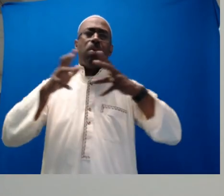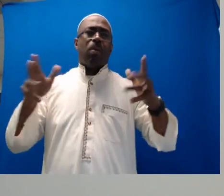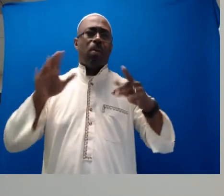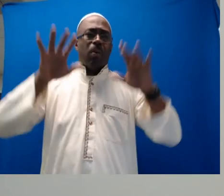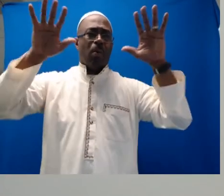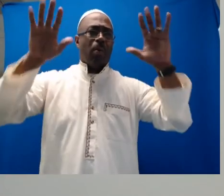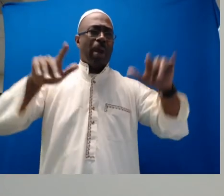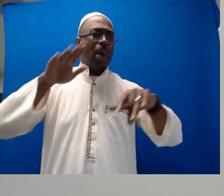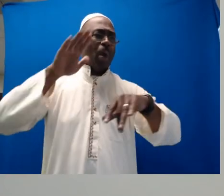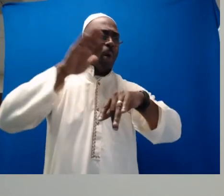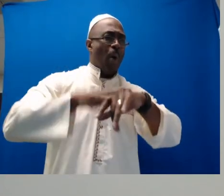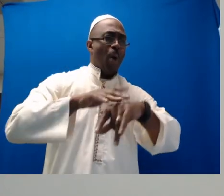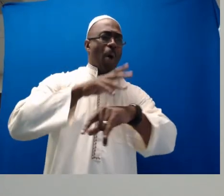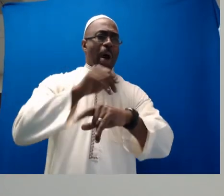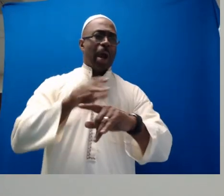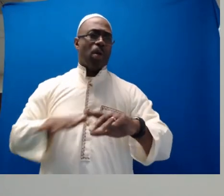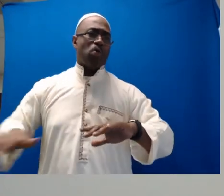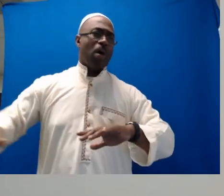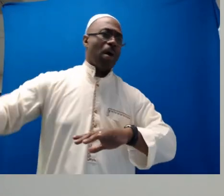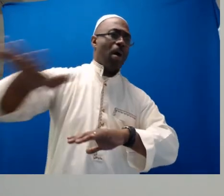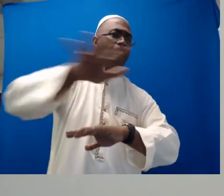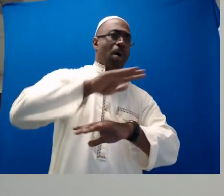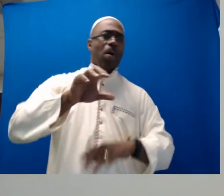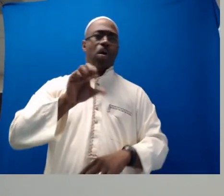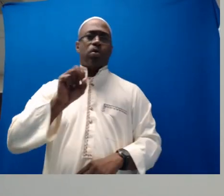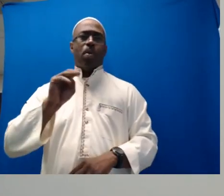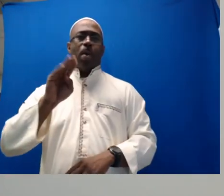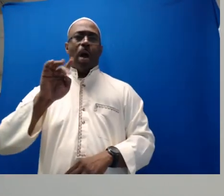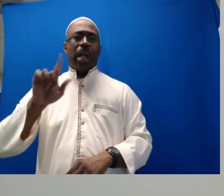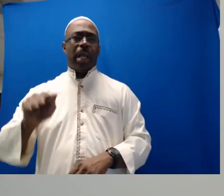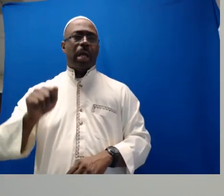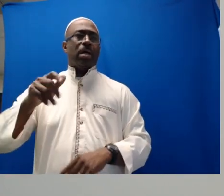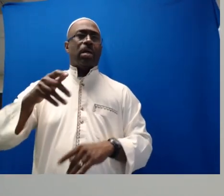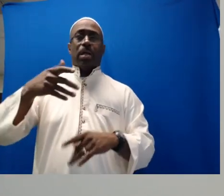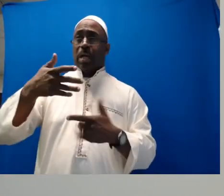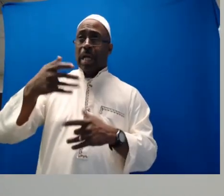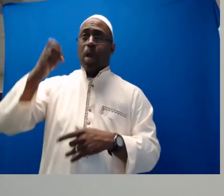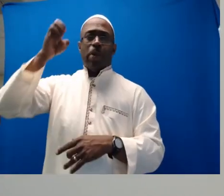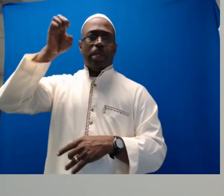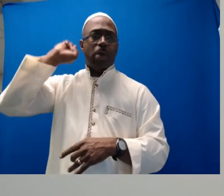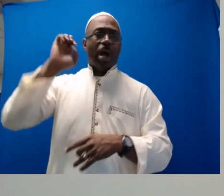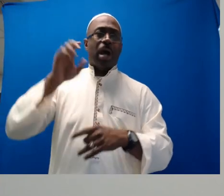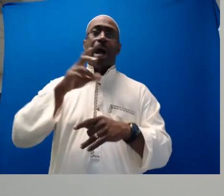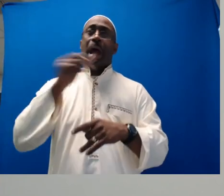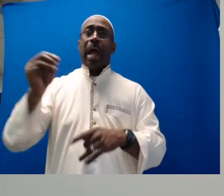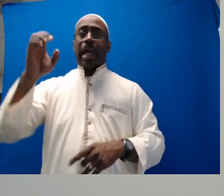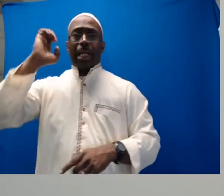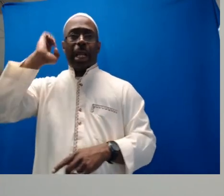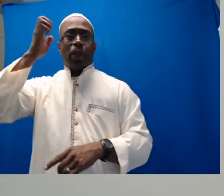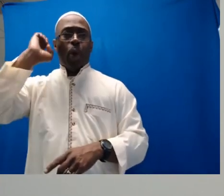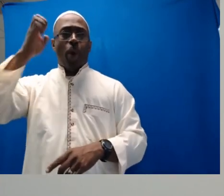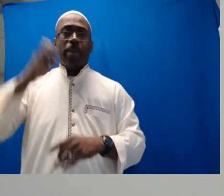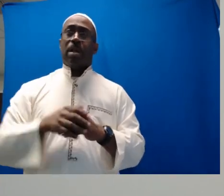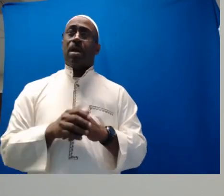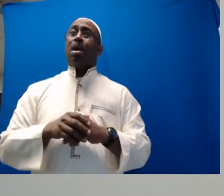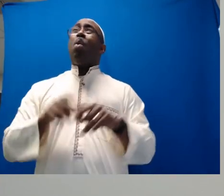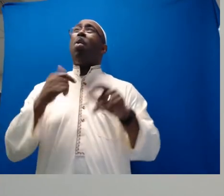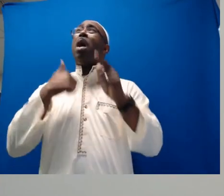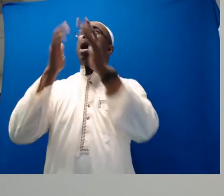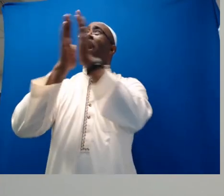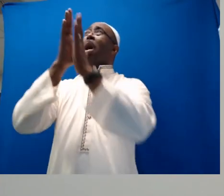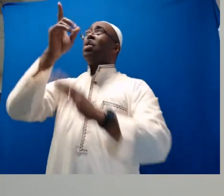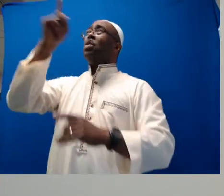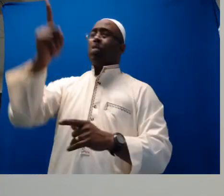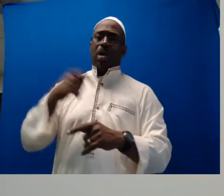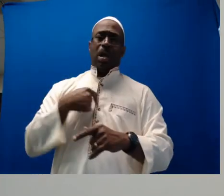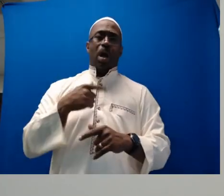lands and around those lands. In Somalia, Eritrea, Sudan, Ethiopia, Ya Rabb